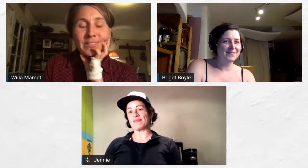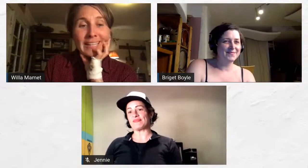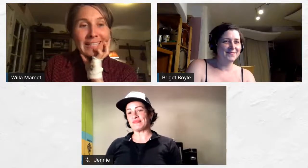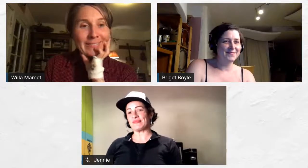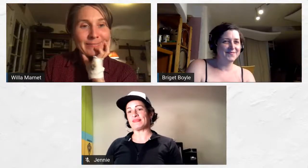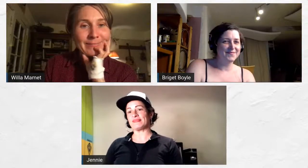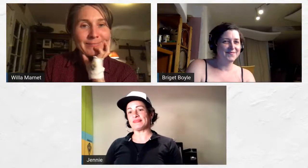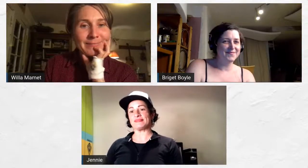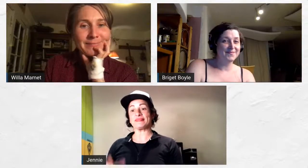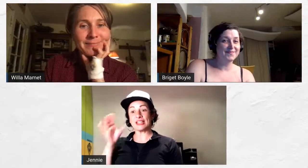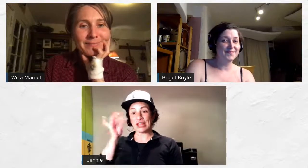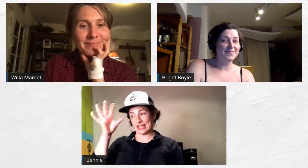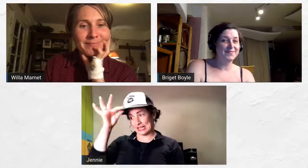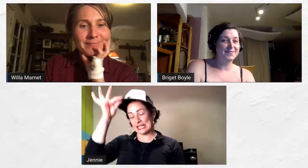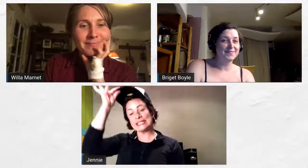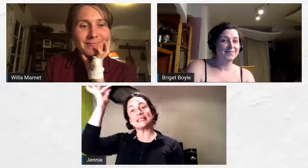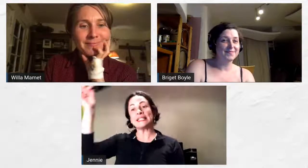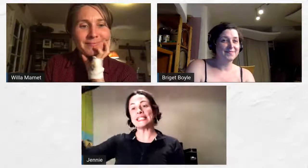Jenny?